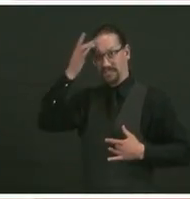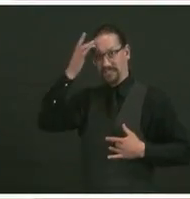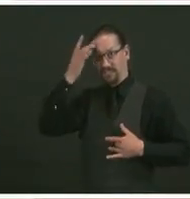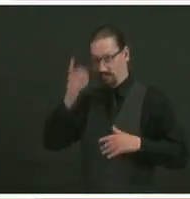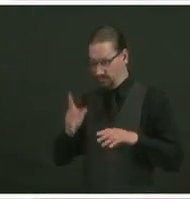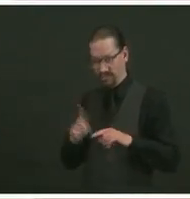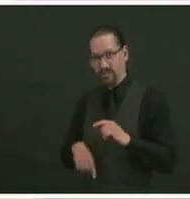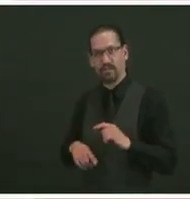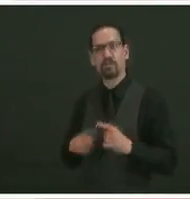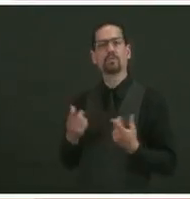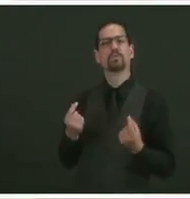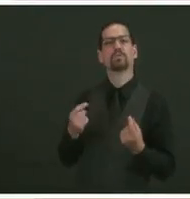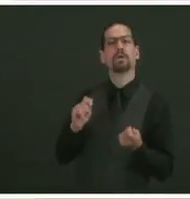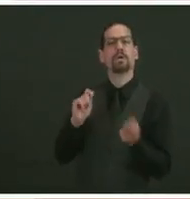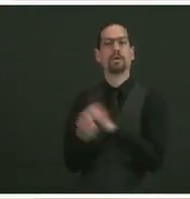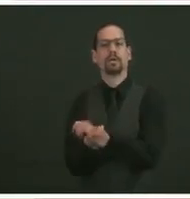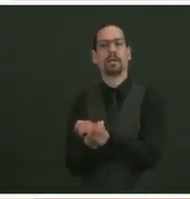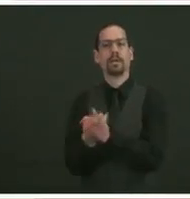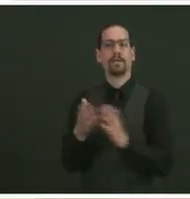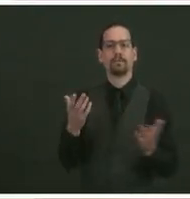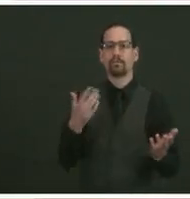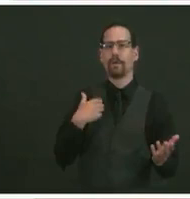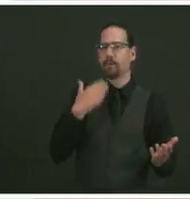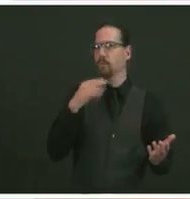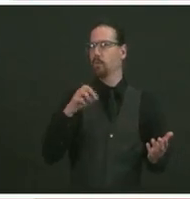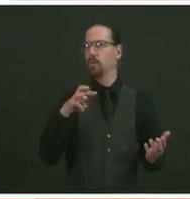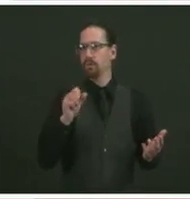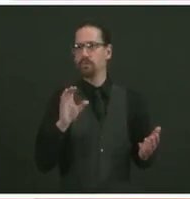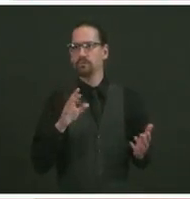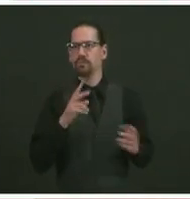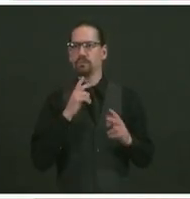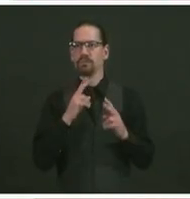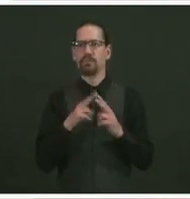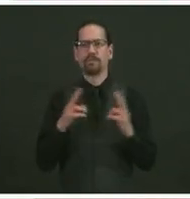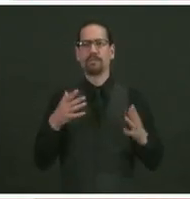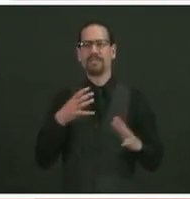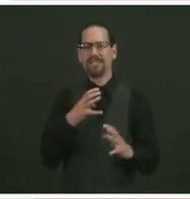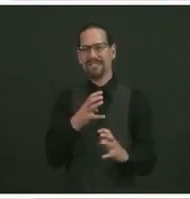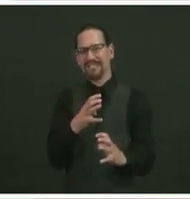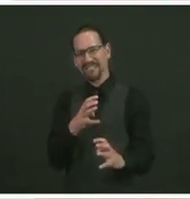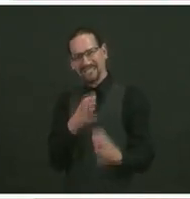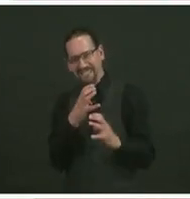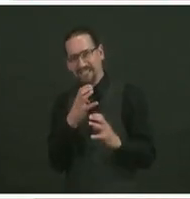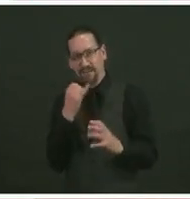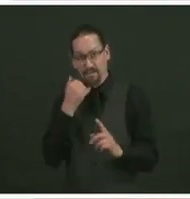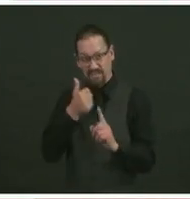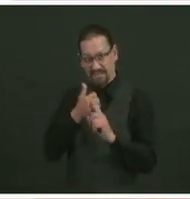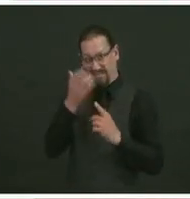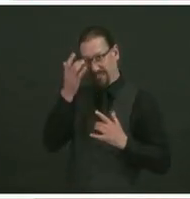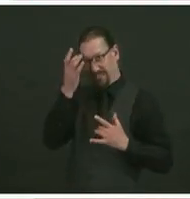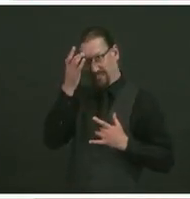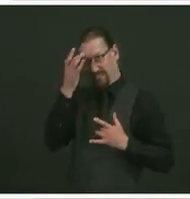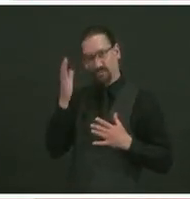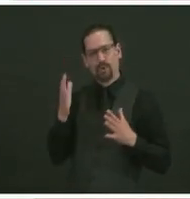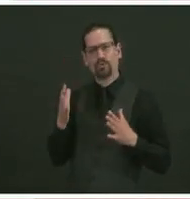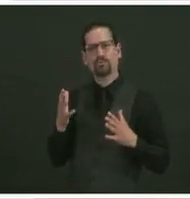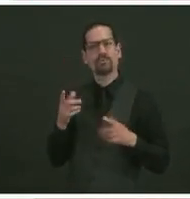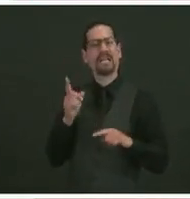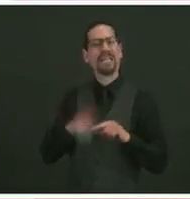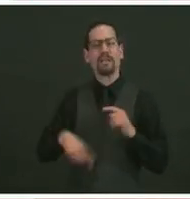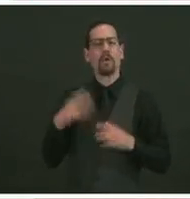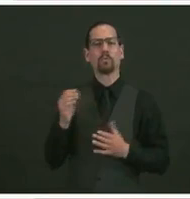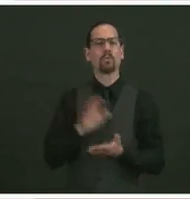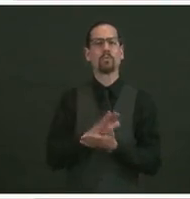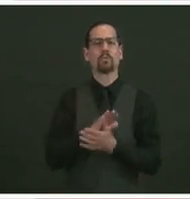gonna, but the good news is, we're gonna be very strict about not letting kids come to school when they're sick, so they can work at home and